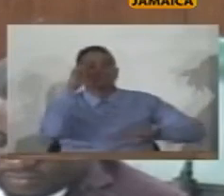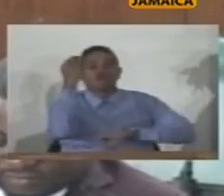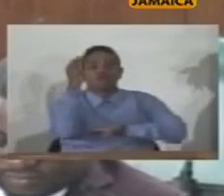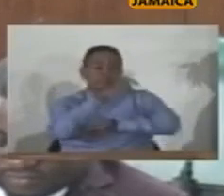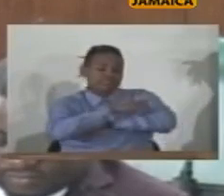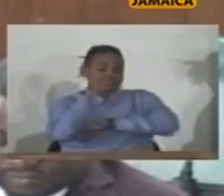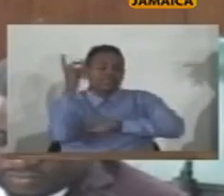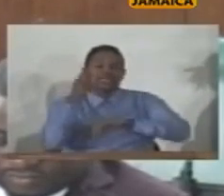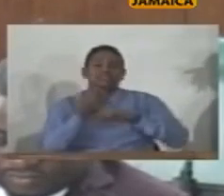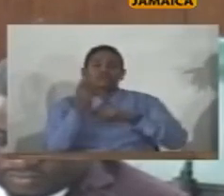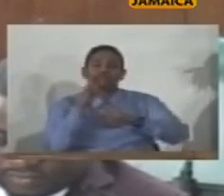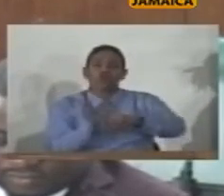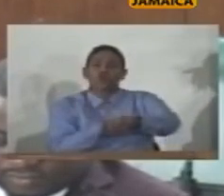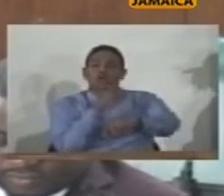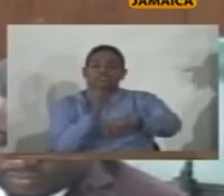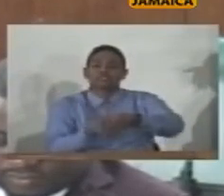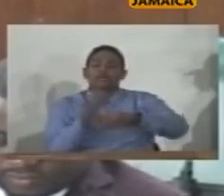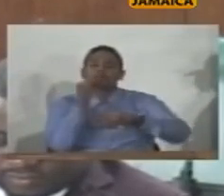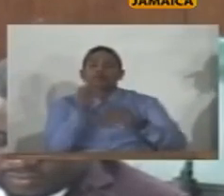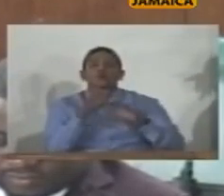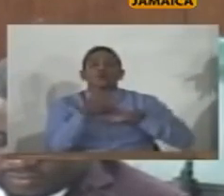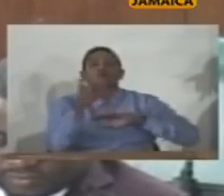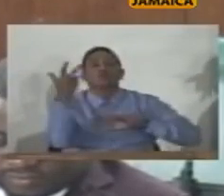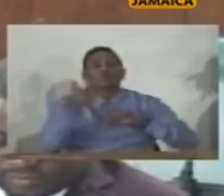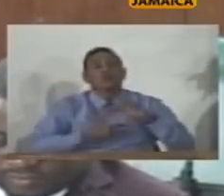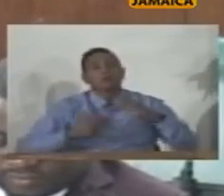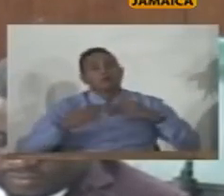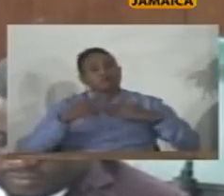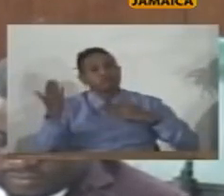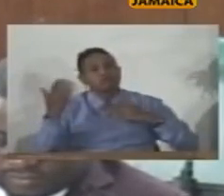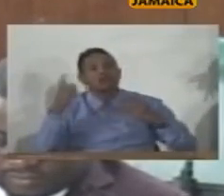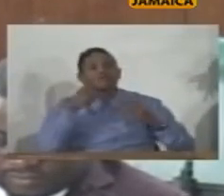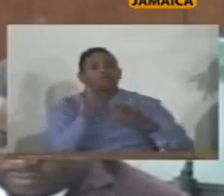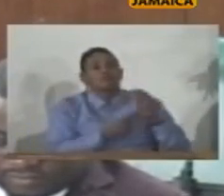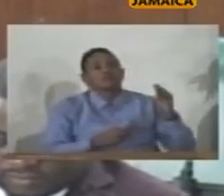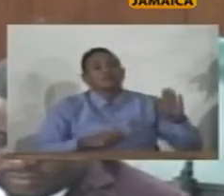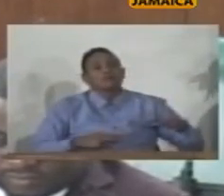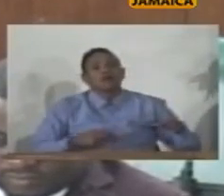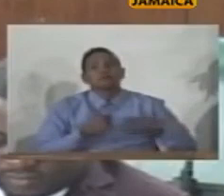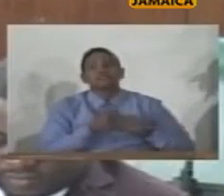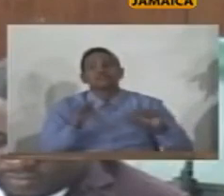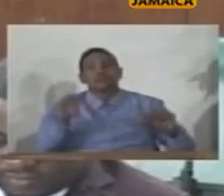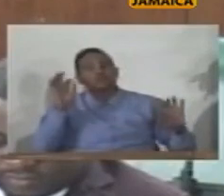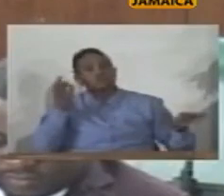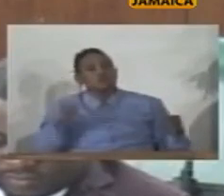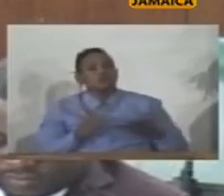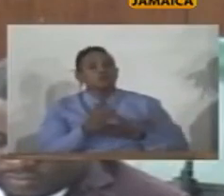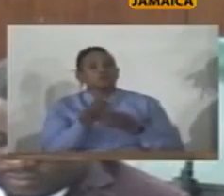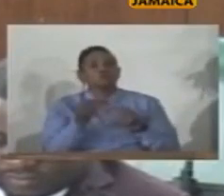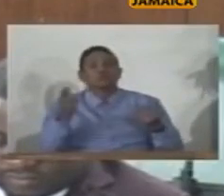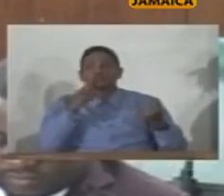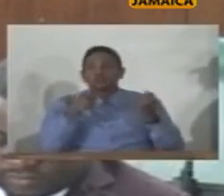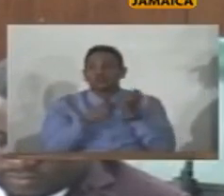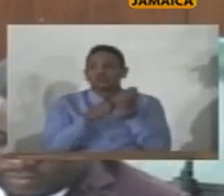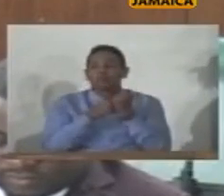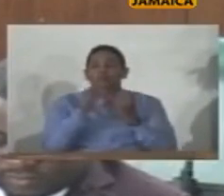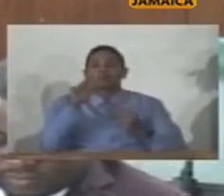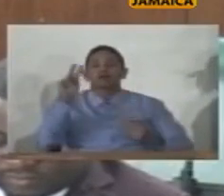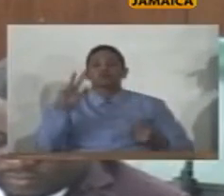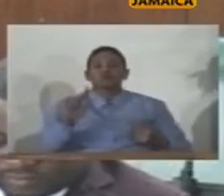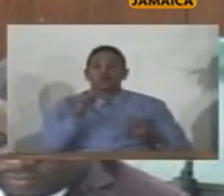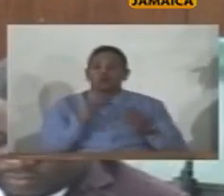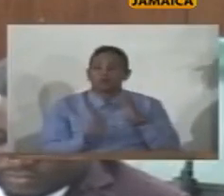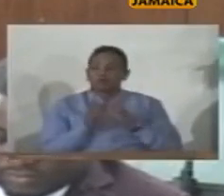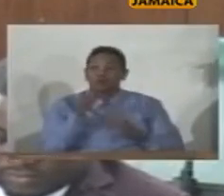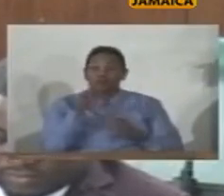days or such longer period not exceeding 3 months, as both Houses of Parliament may determine by a resolution supported by a 2/3 majority of